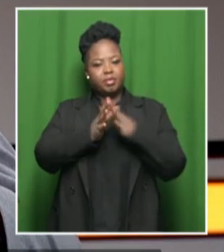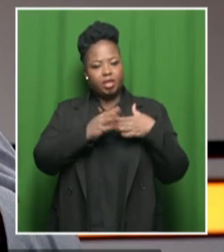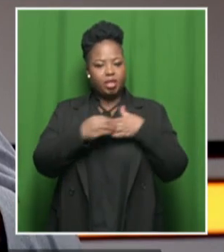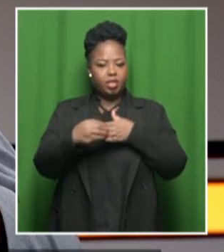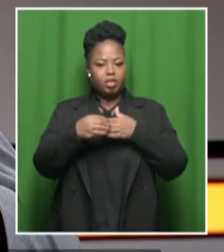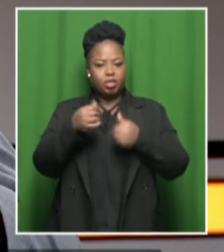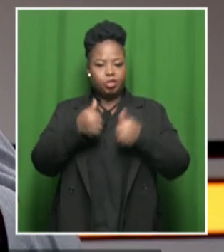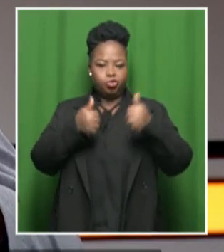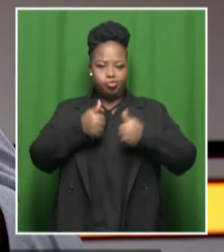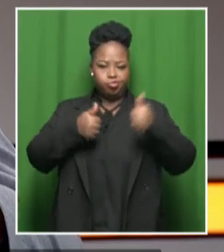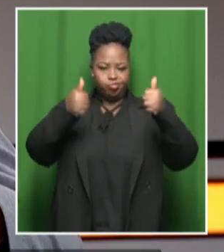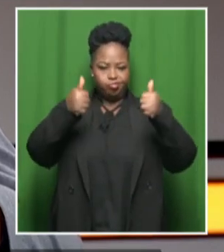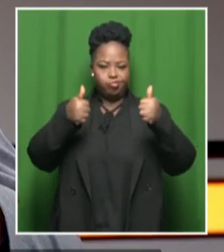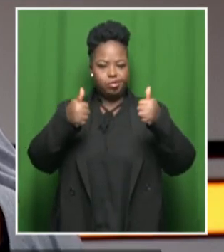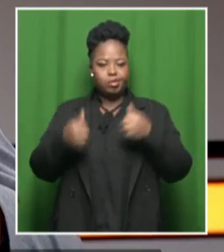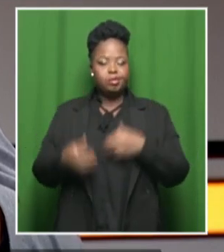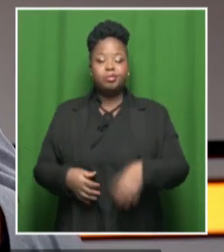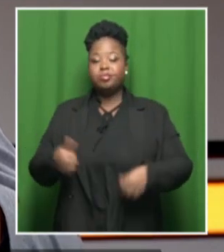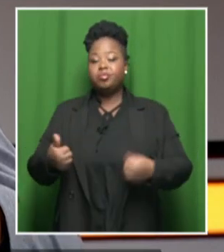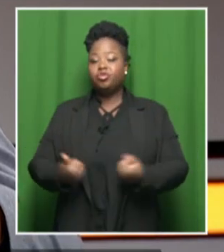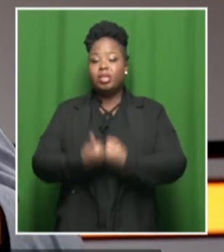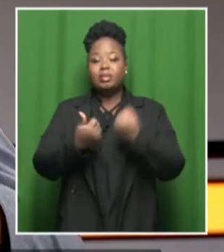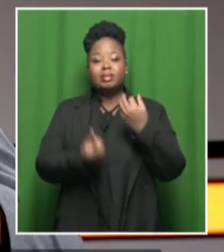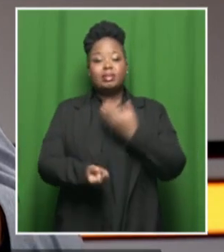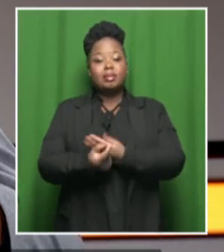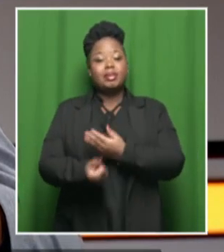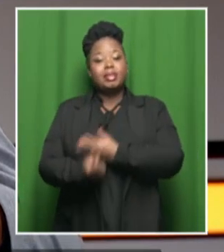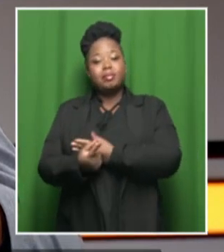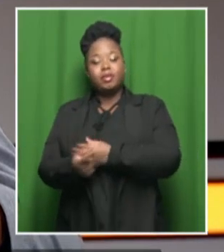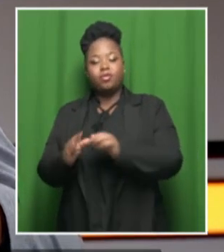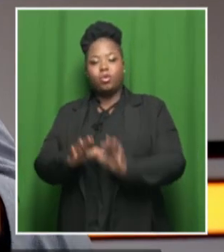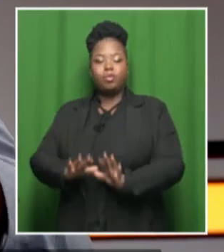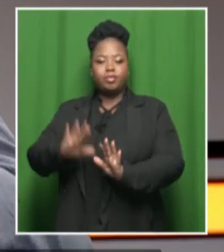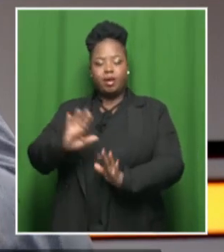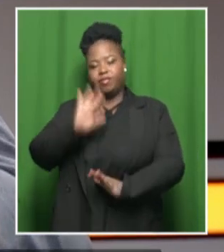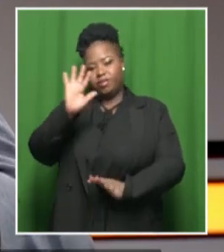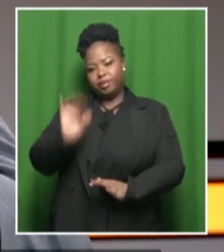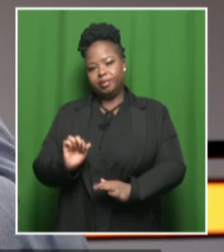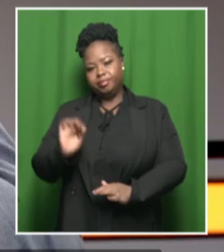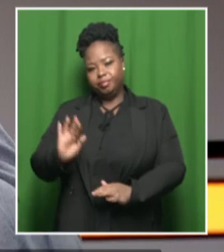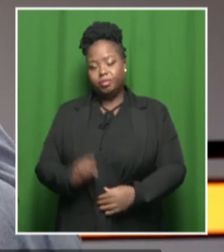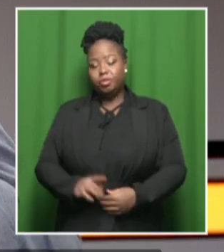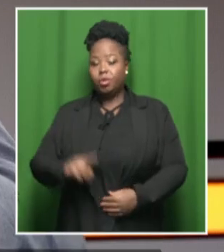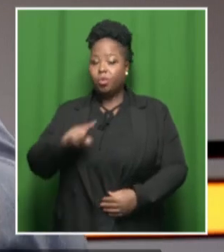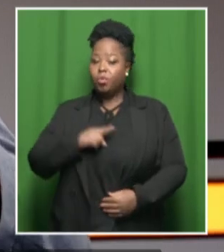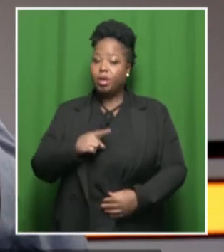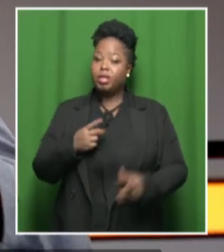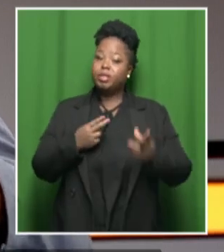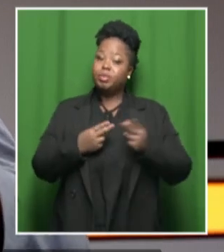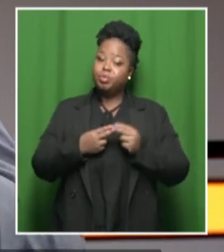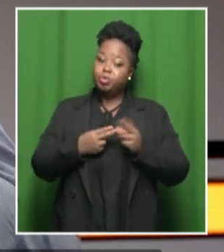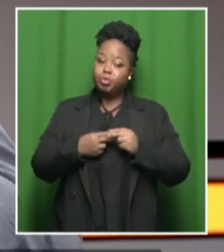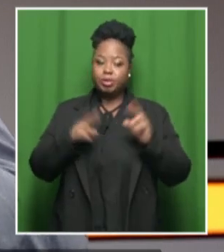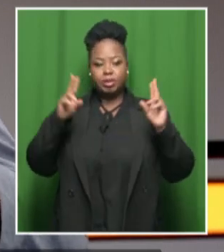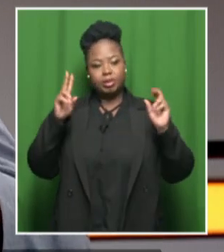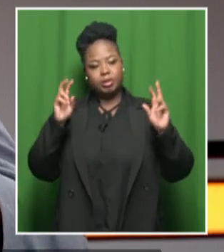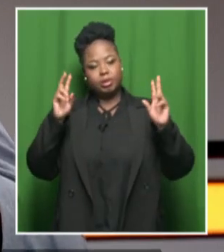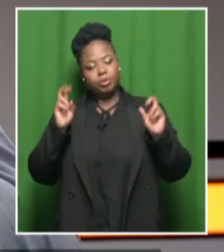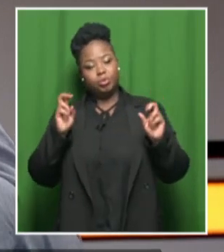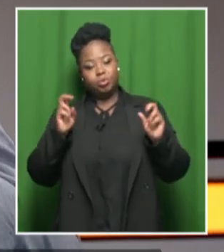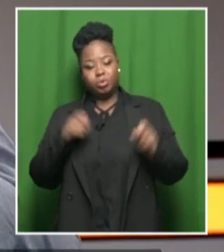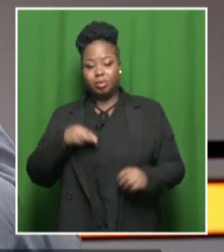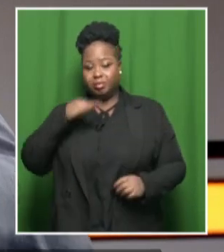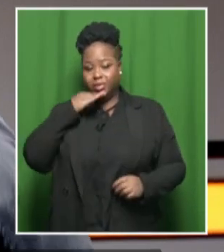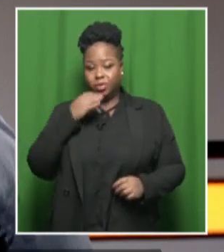leadership to face the challenges of the continent. Because the issue of unity is not about one